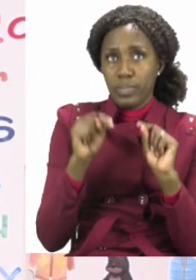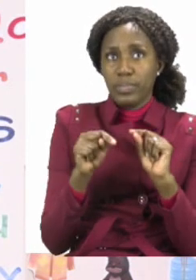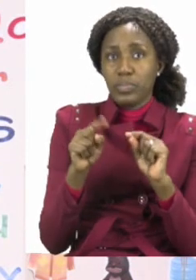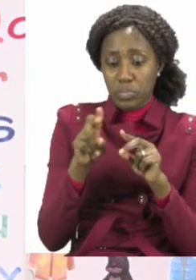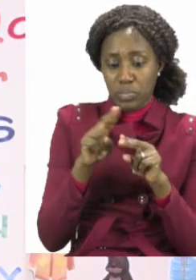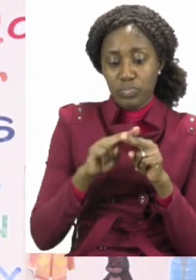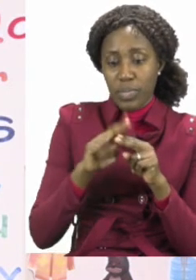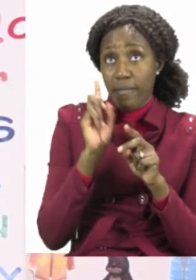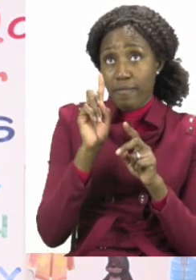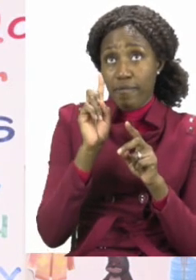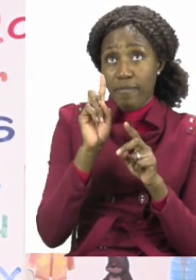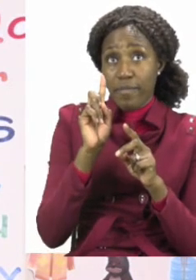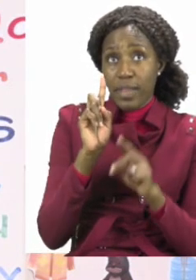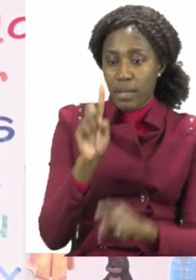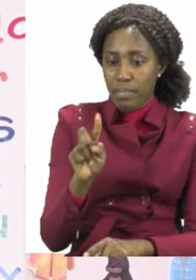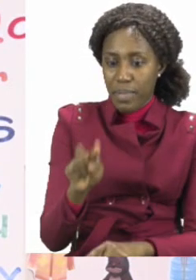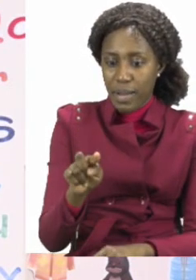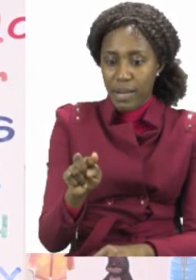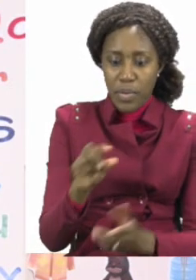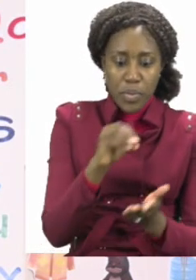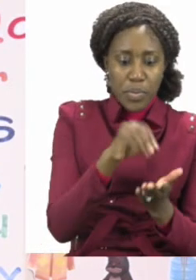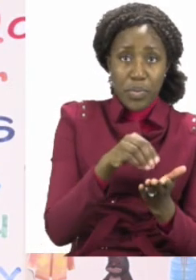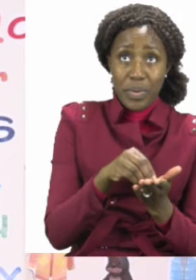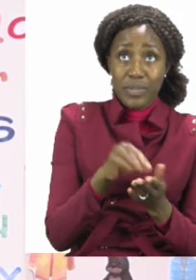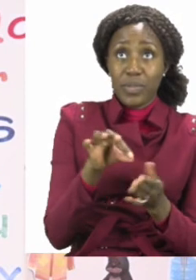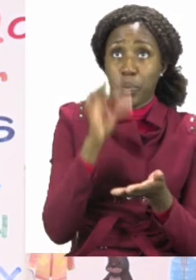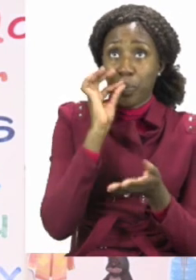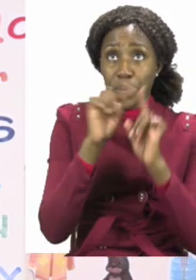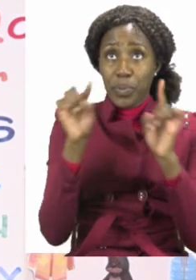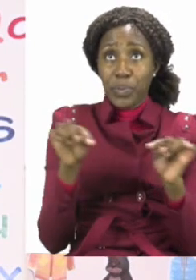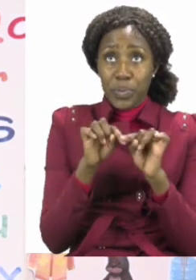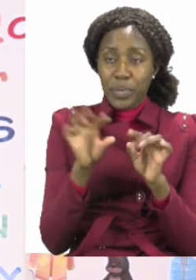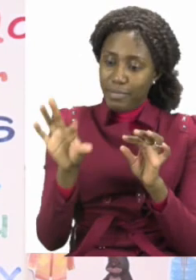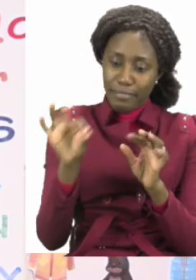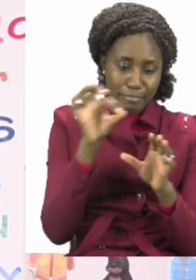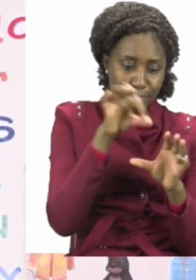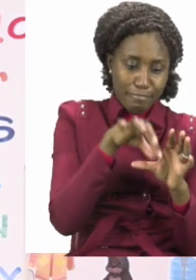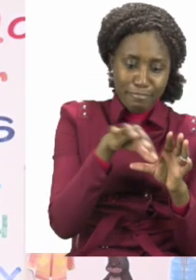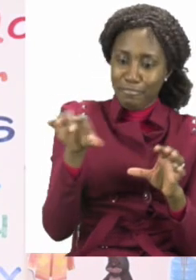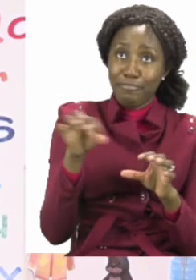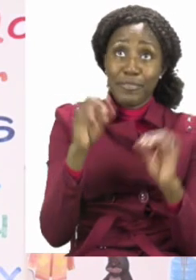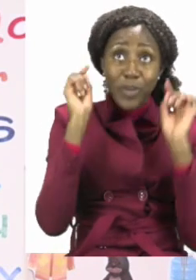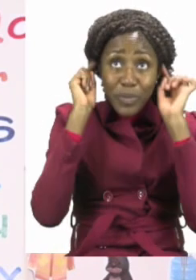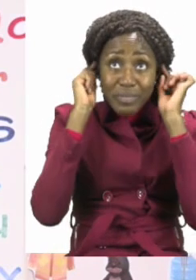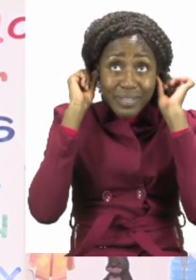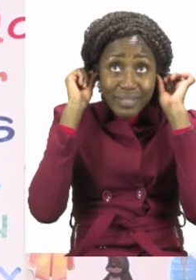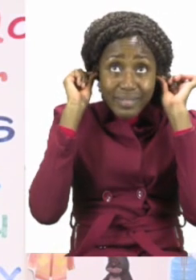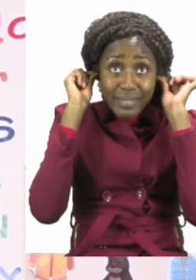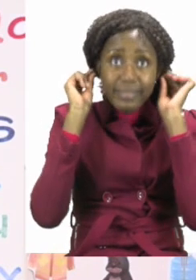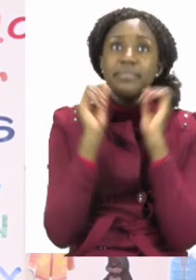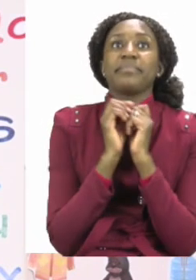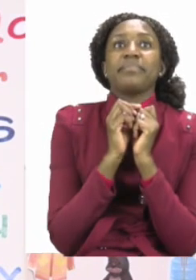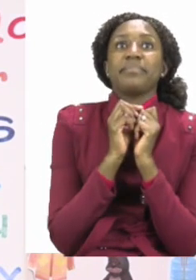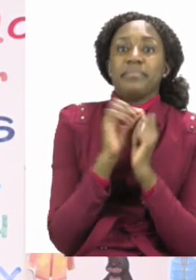use of my tea leaves first. So remember, with your fingertips, take some of